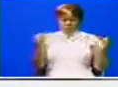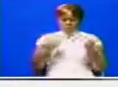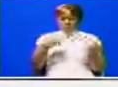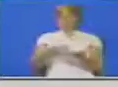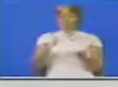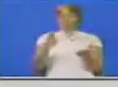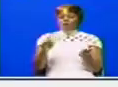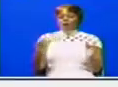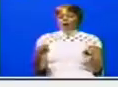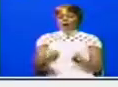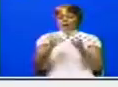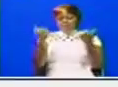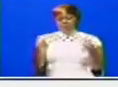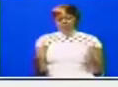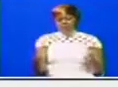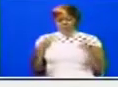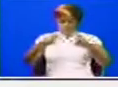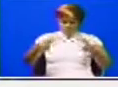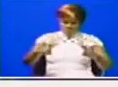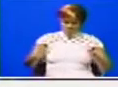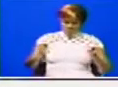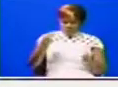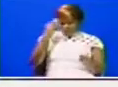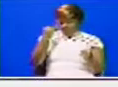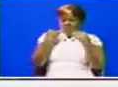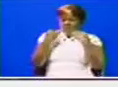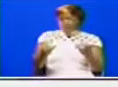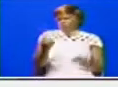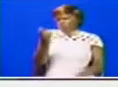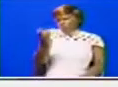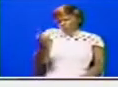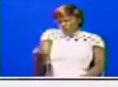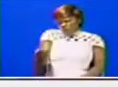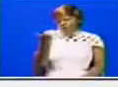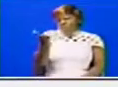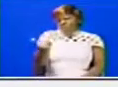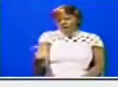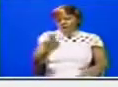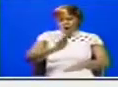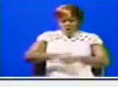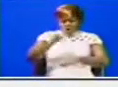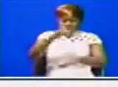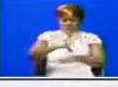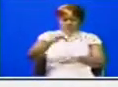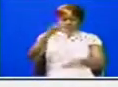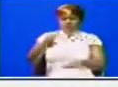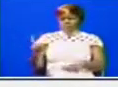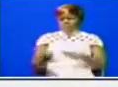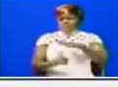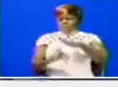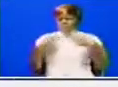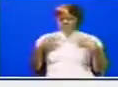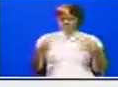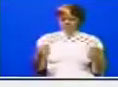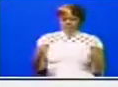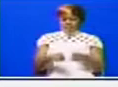is yet to be done in the areas of research, since little information is currently available on the infection. The Ministry of Health